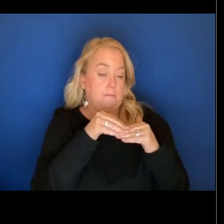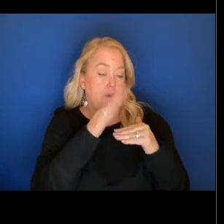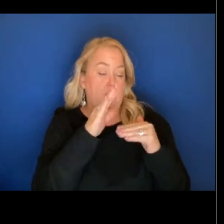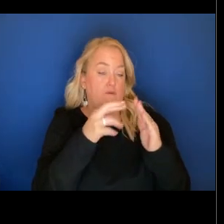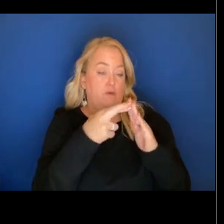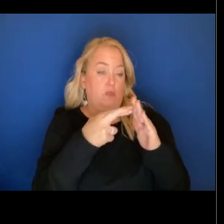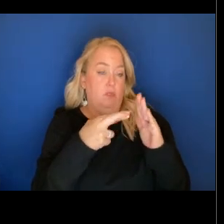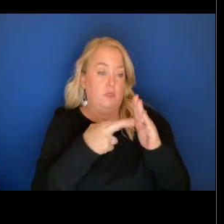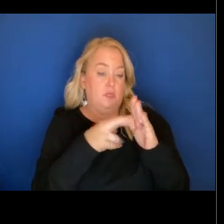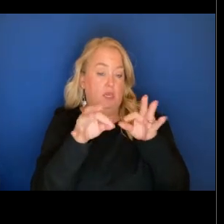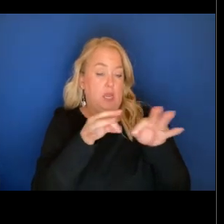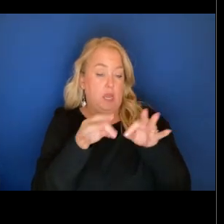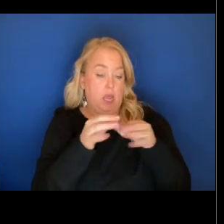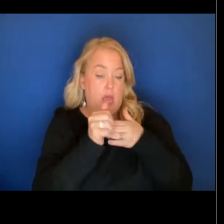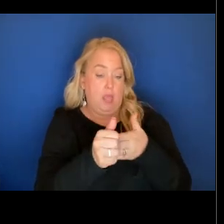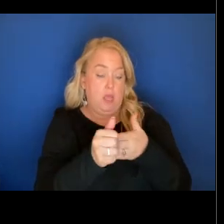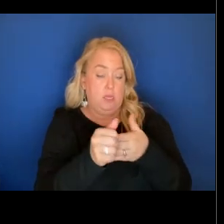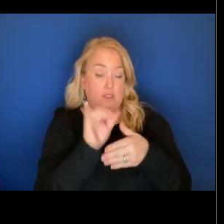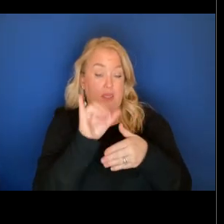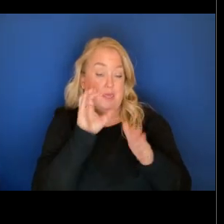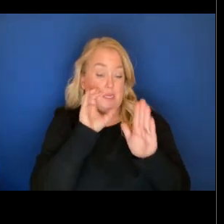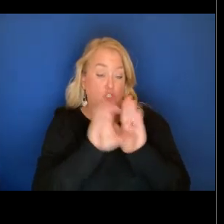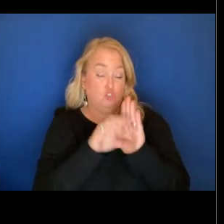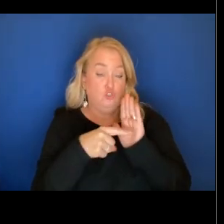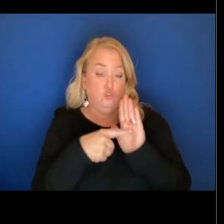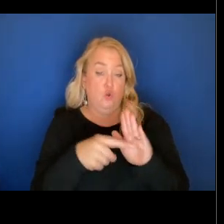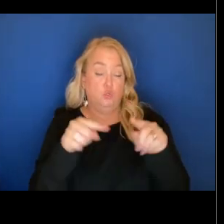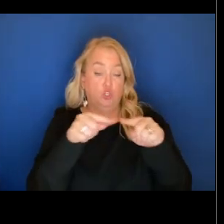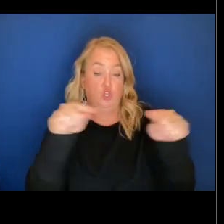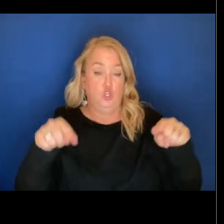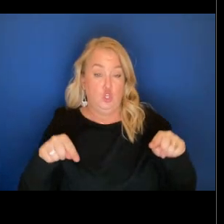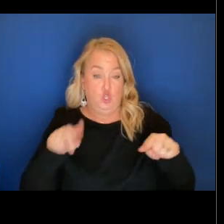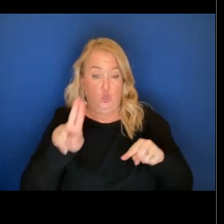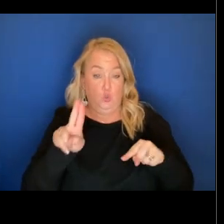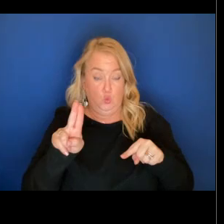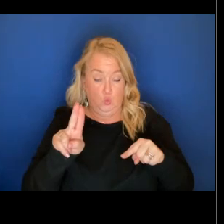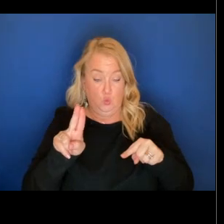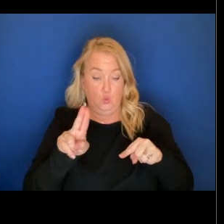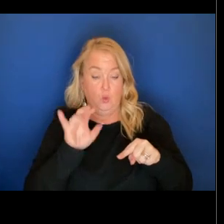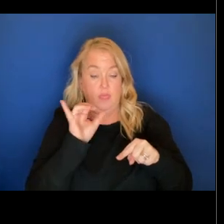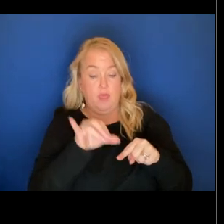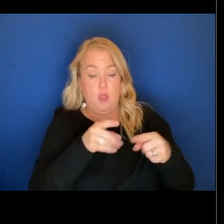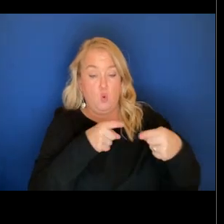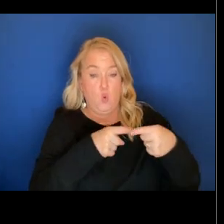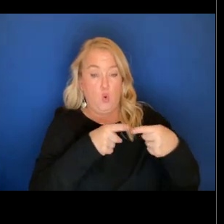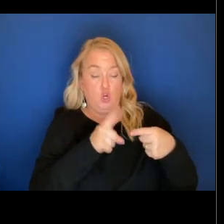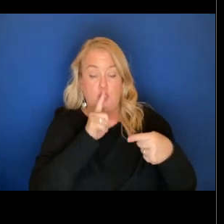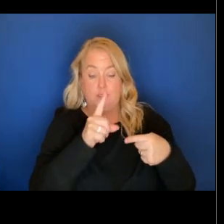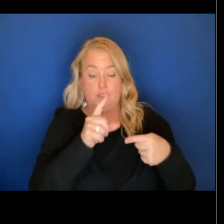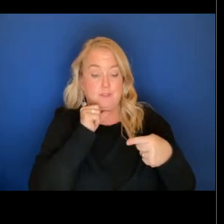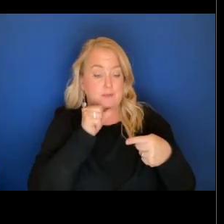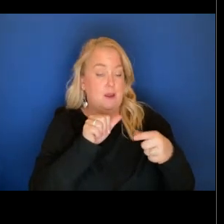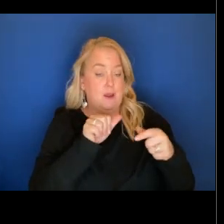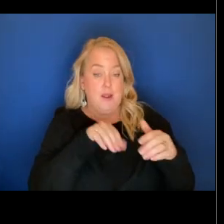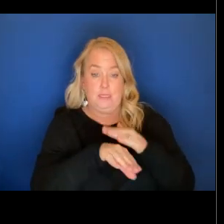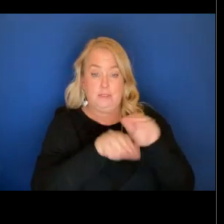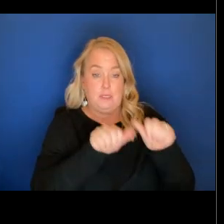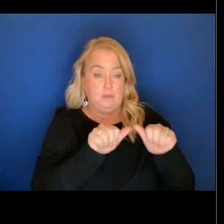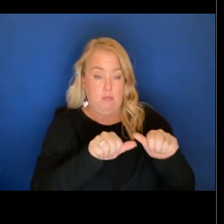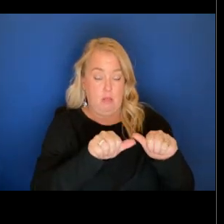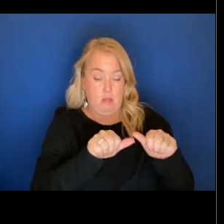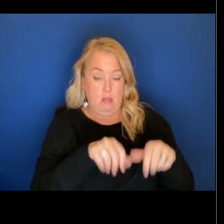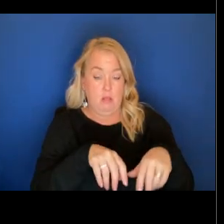illustration shown is a U-shaped kitchen where the corner condition is clearly not accessible due to extended